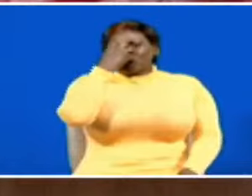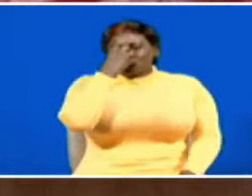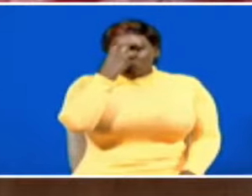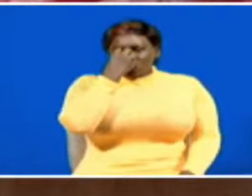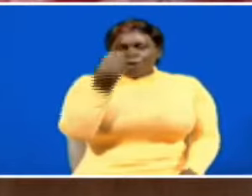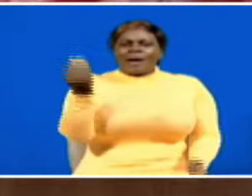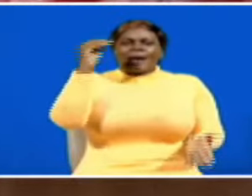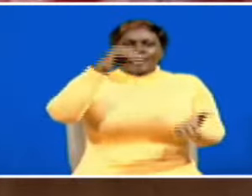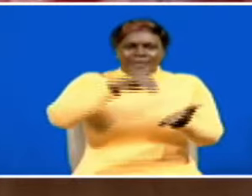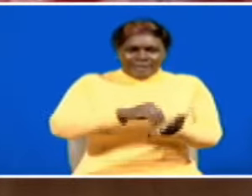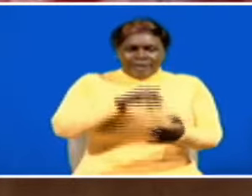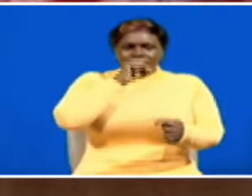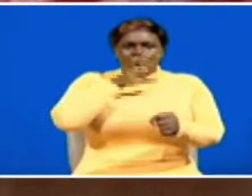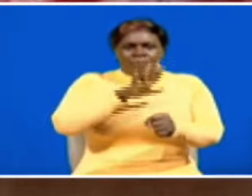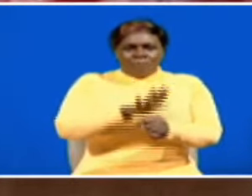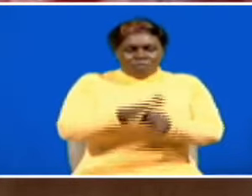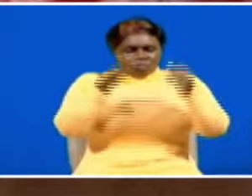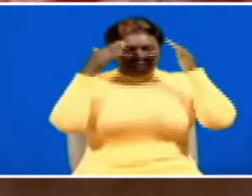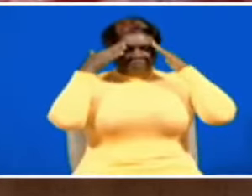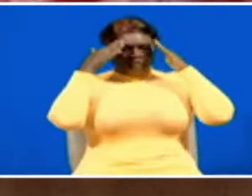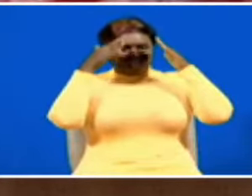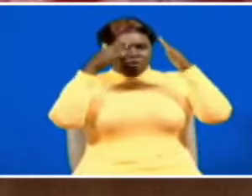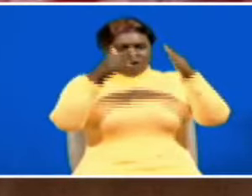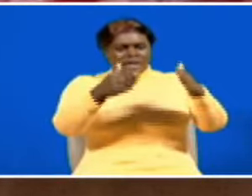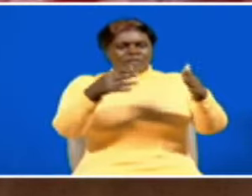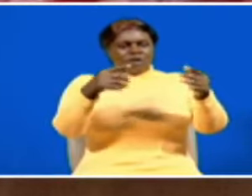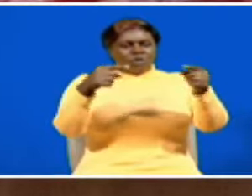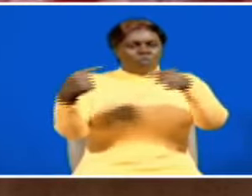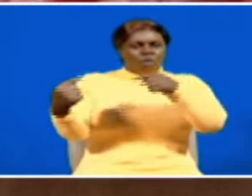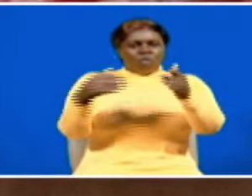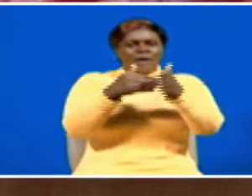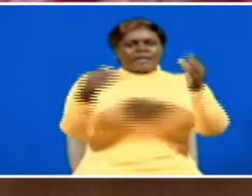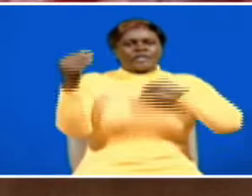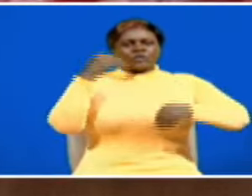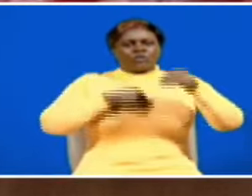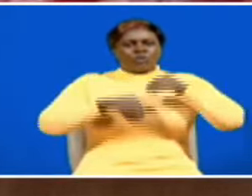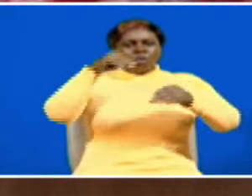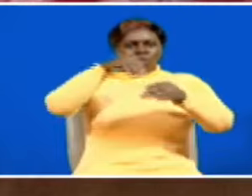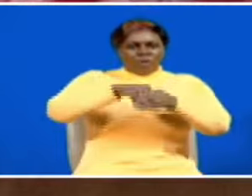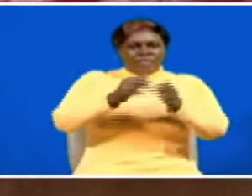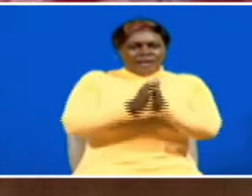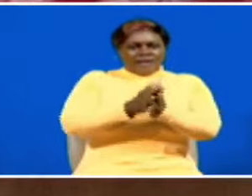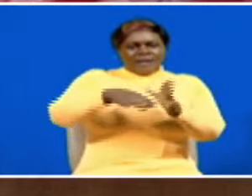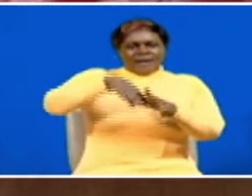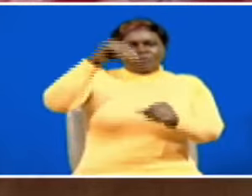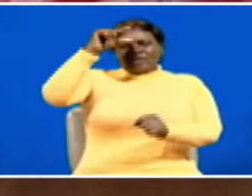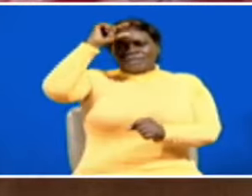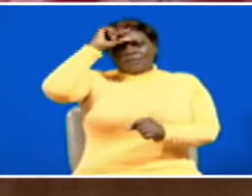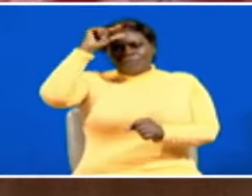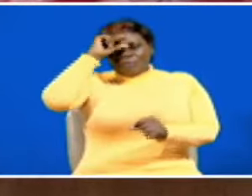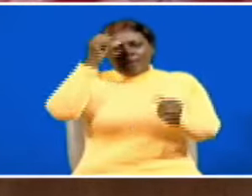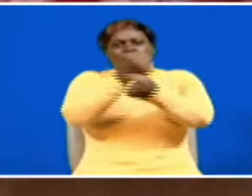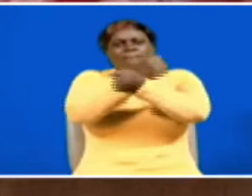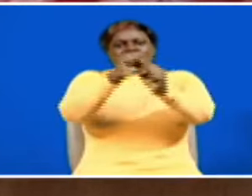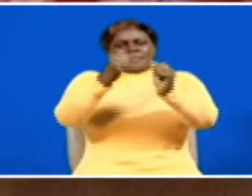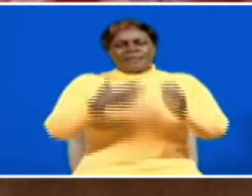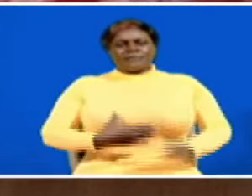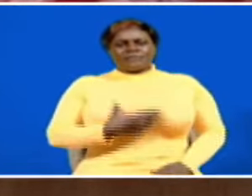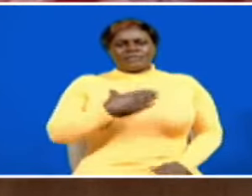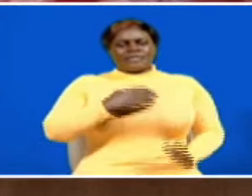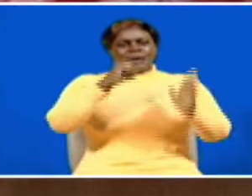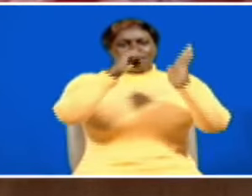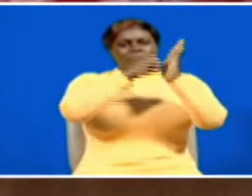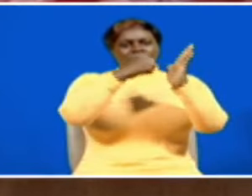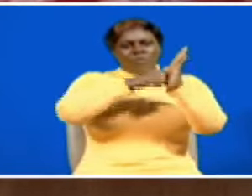has once again reaffirmed his commitment to fight corruption in and outside of government. The president, who toured Makueni